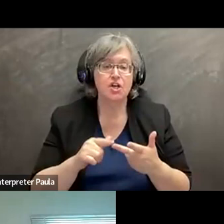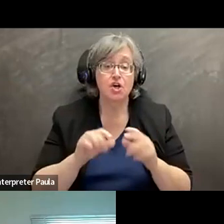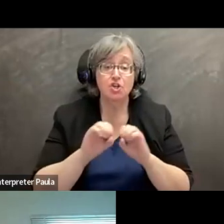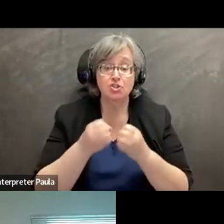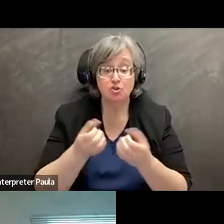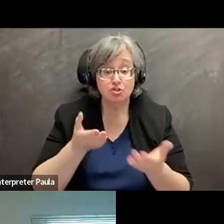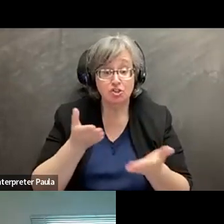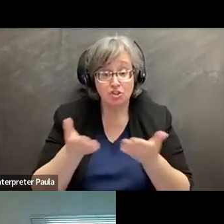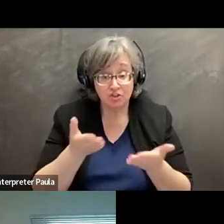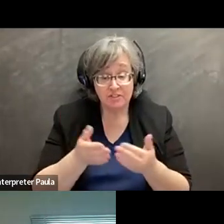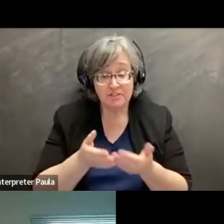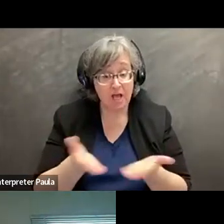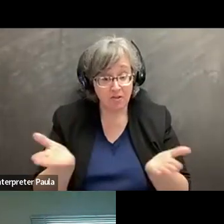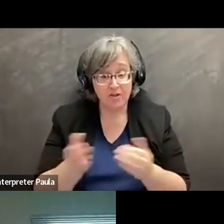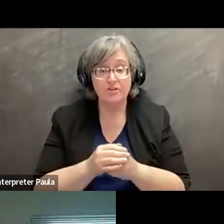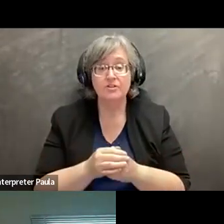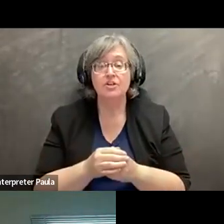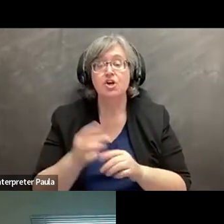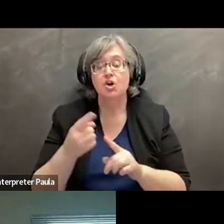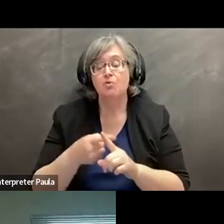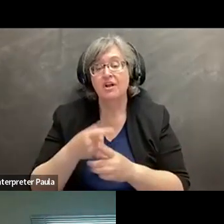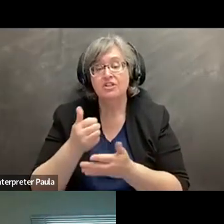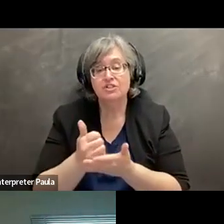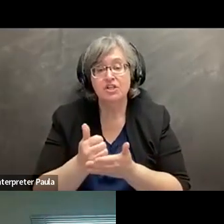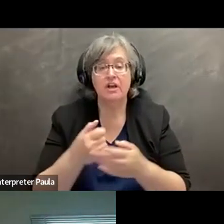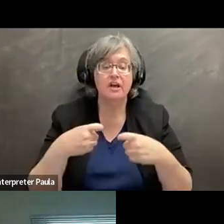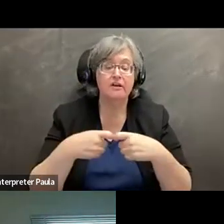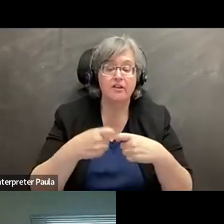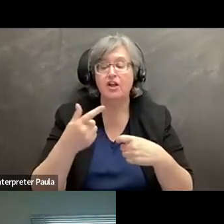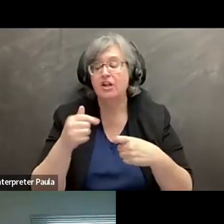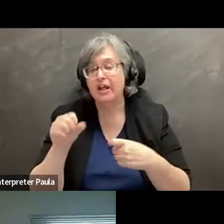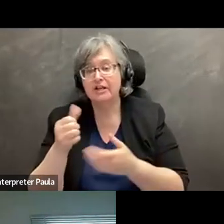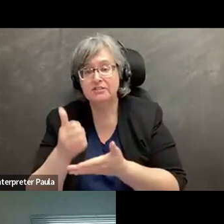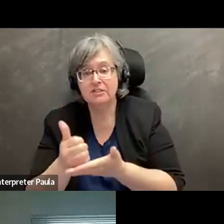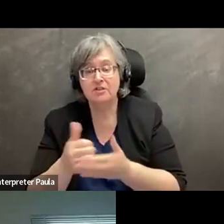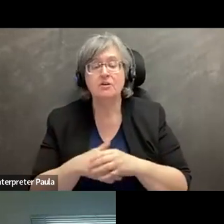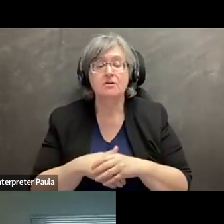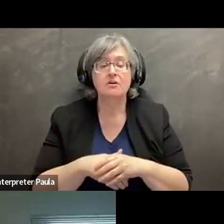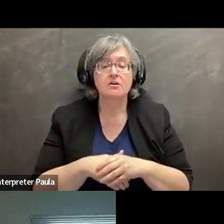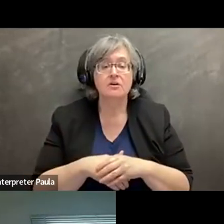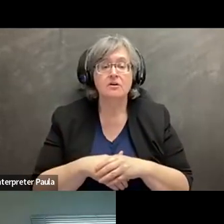are available for you. Rental assistance, utility assistance, figuring out how to,